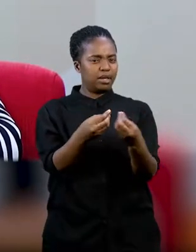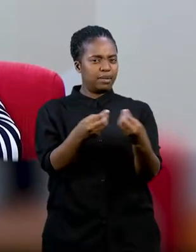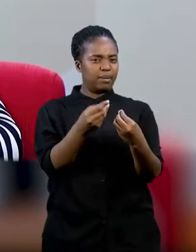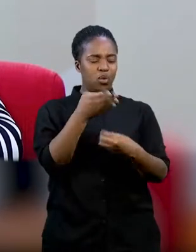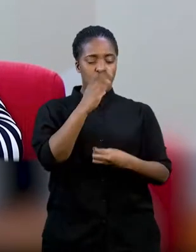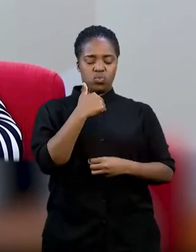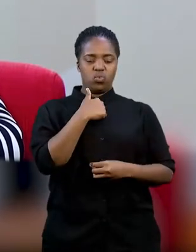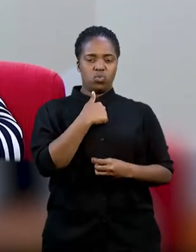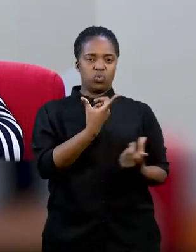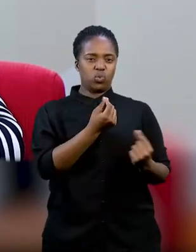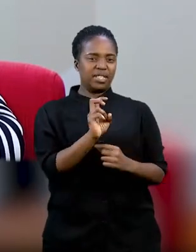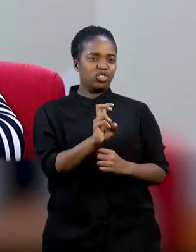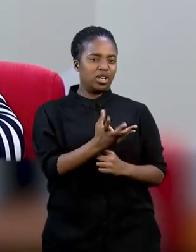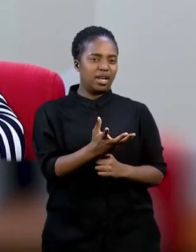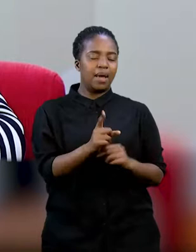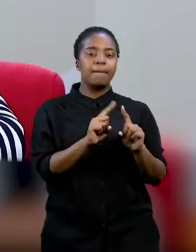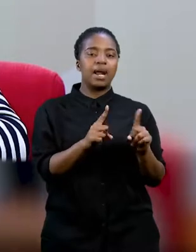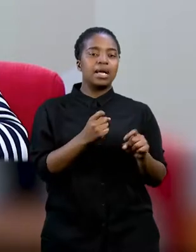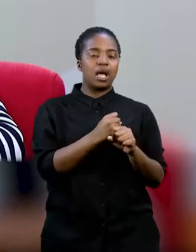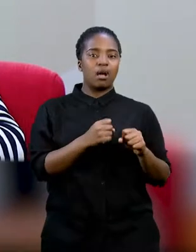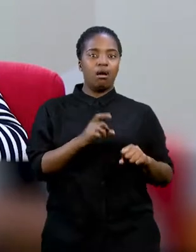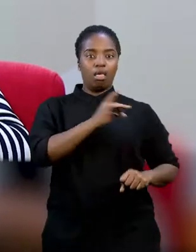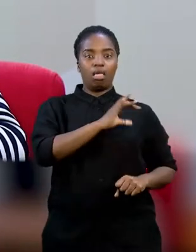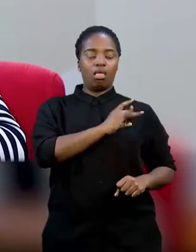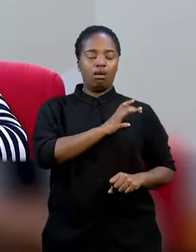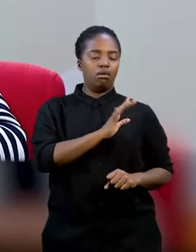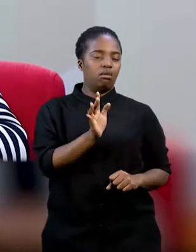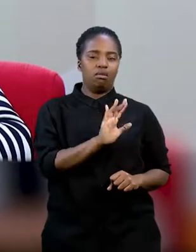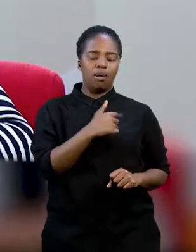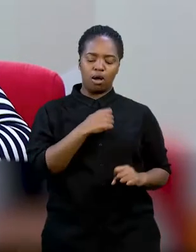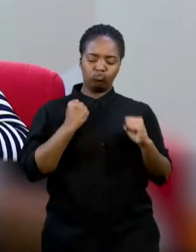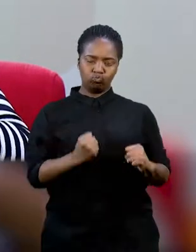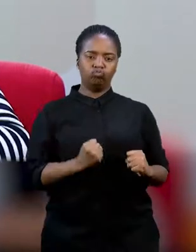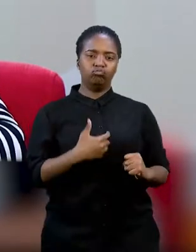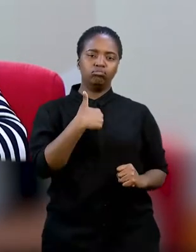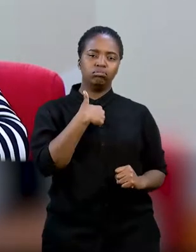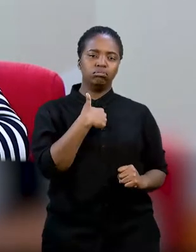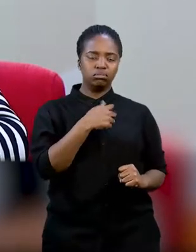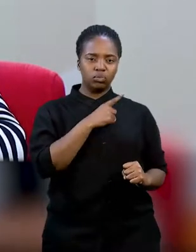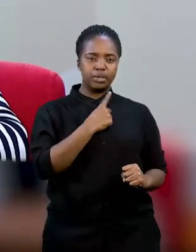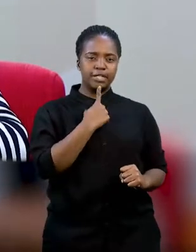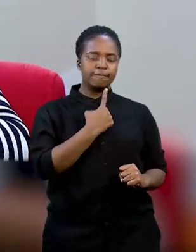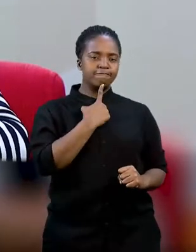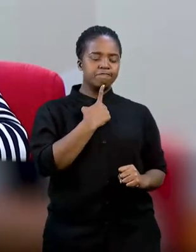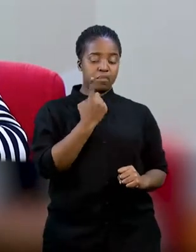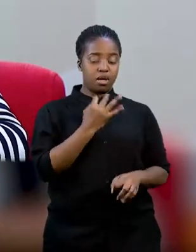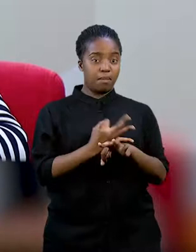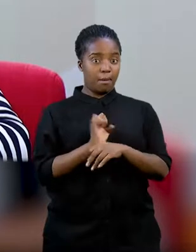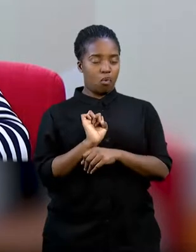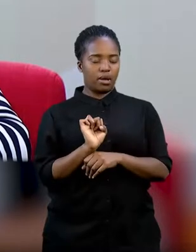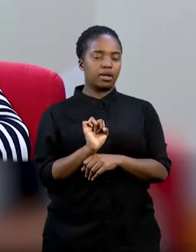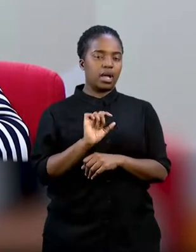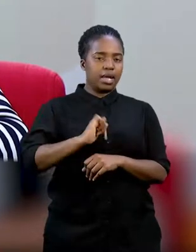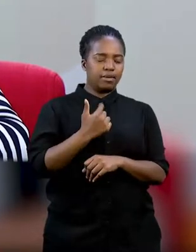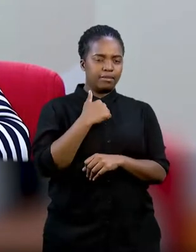iputsa gore modimo nana le nna ka ba azang hore na ka penika ka ira gore ne ke le strong to gona beno ke a iputsa na le